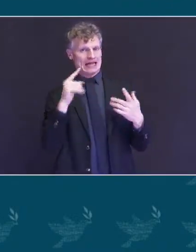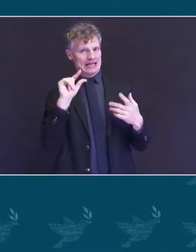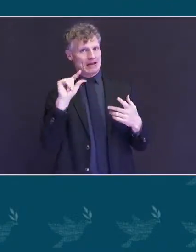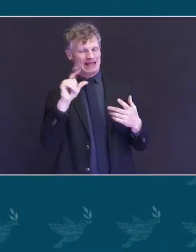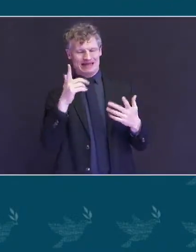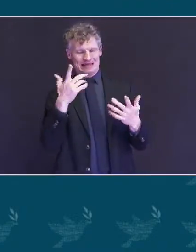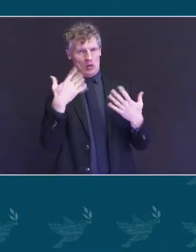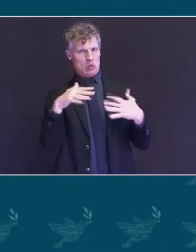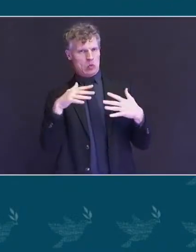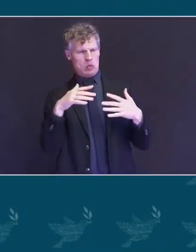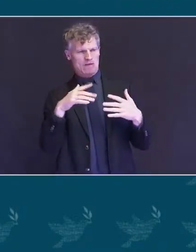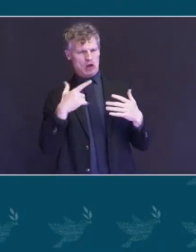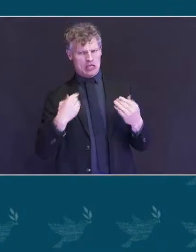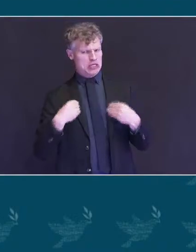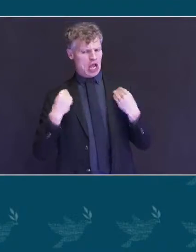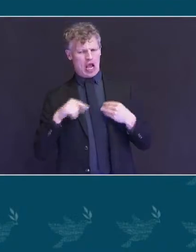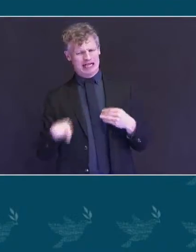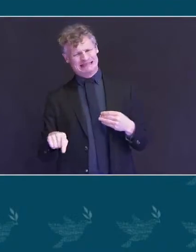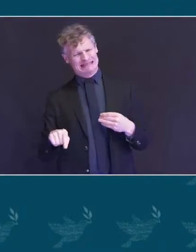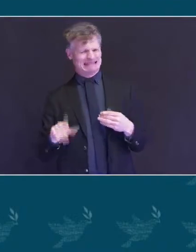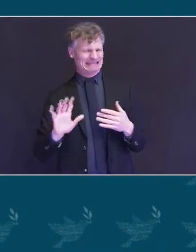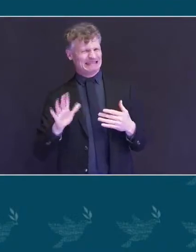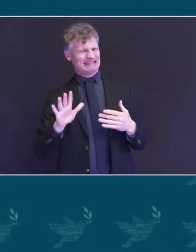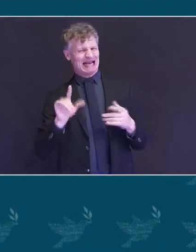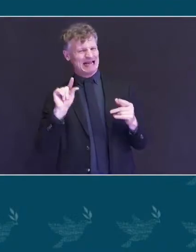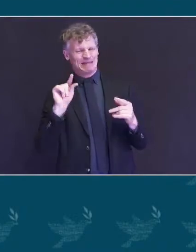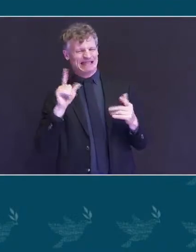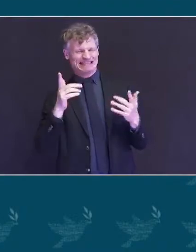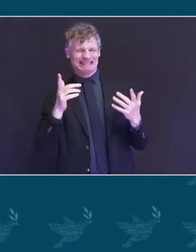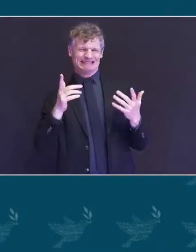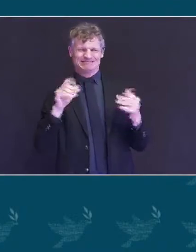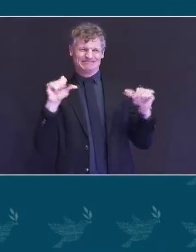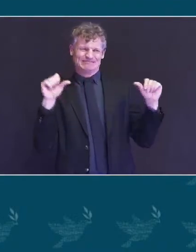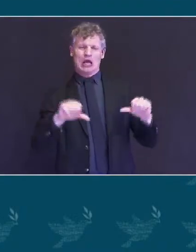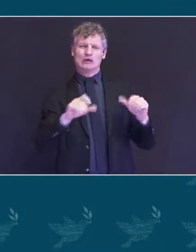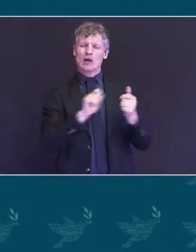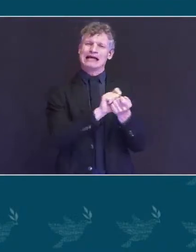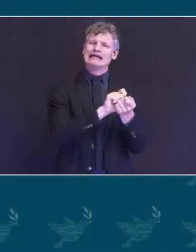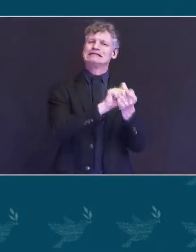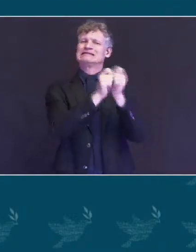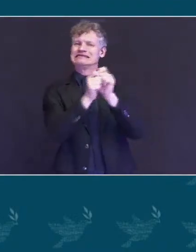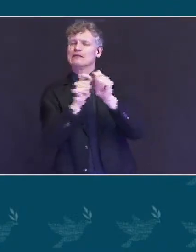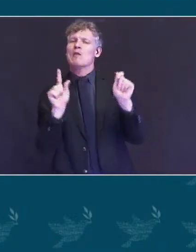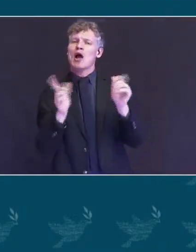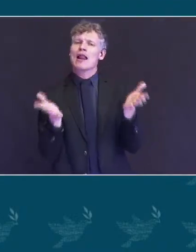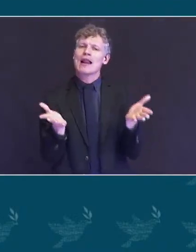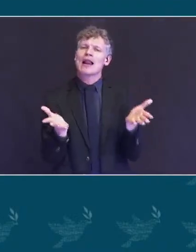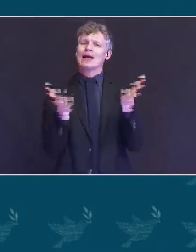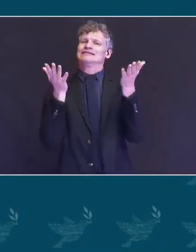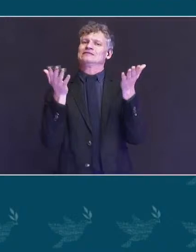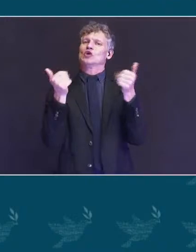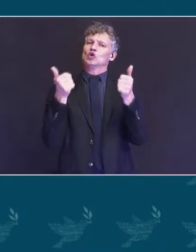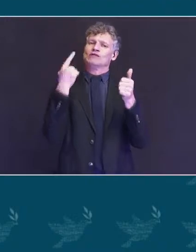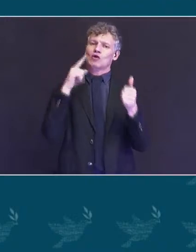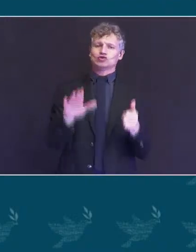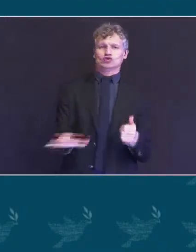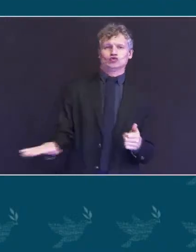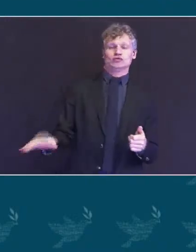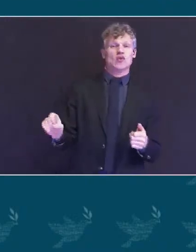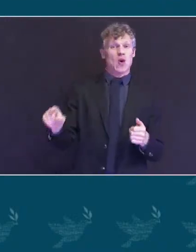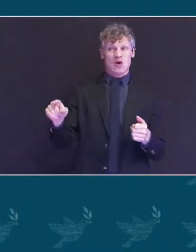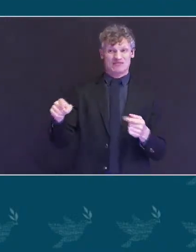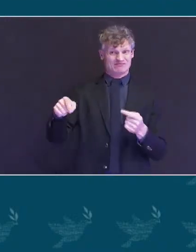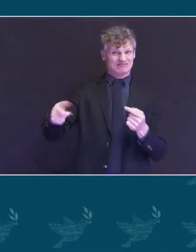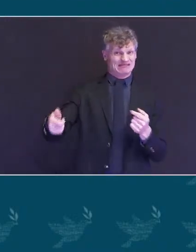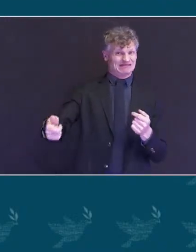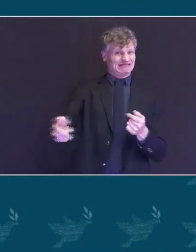about it, and educators were then able to adapt that story. So the idea was to let the community police each other,